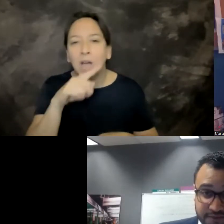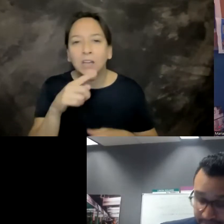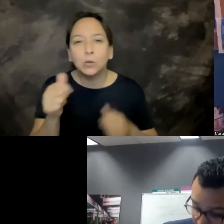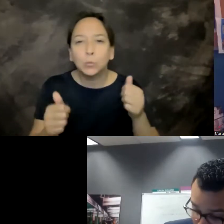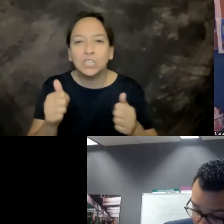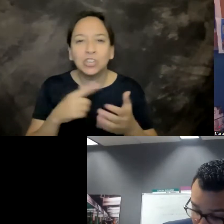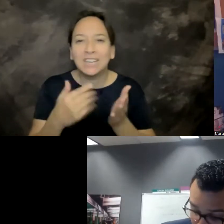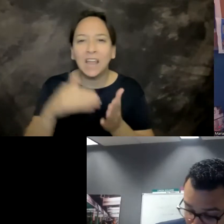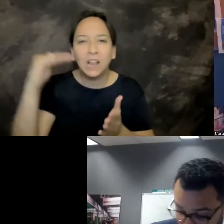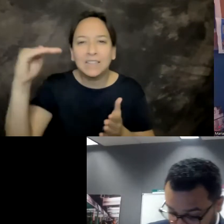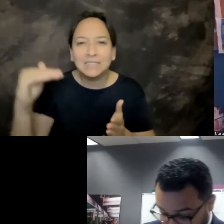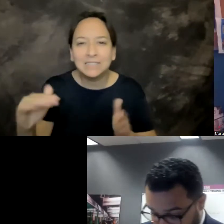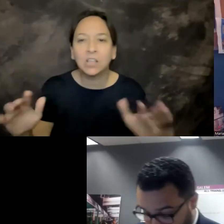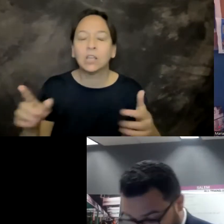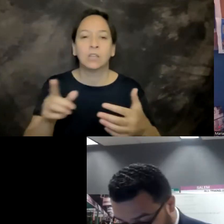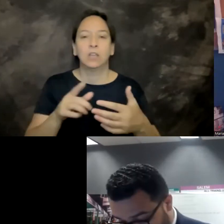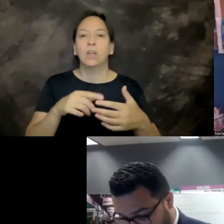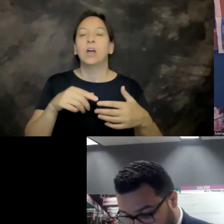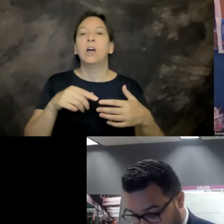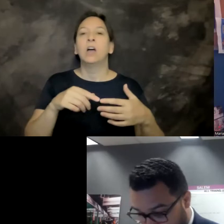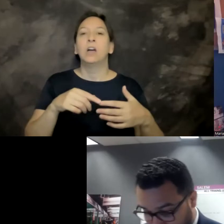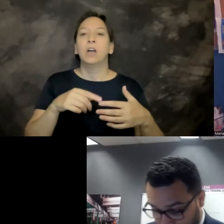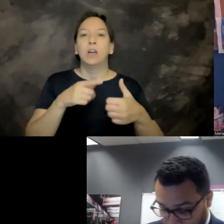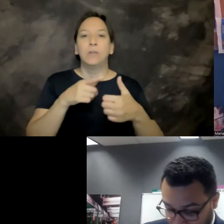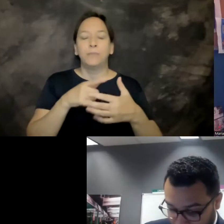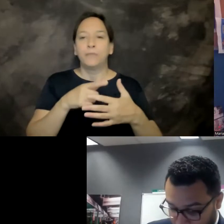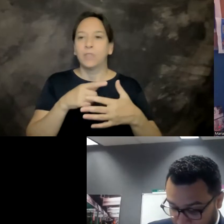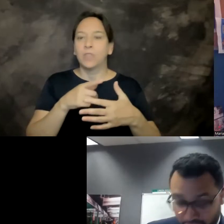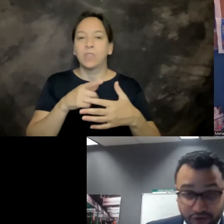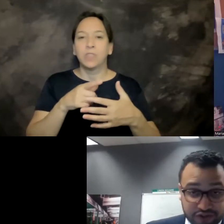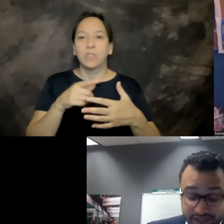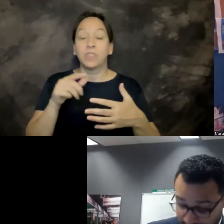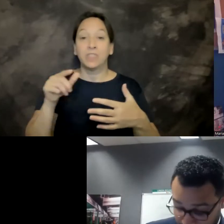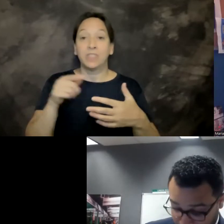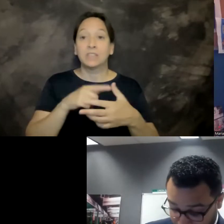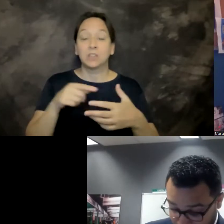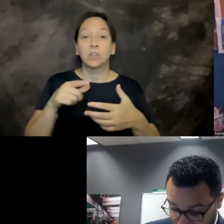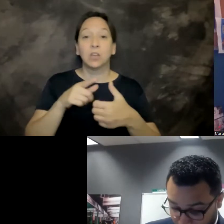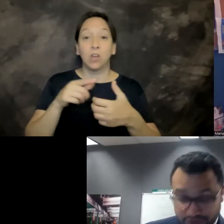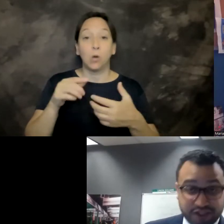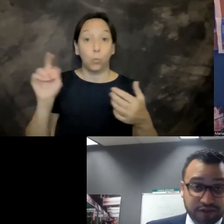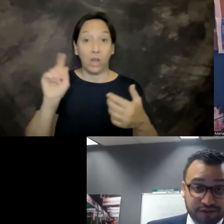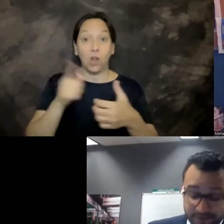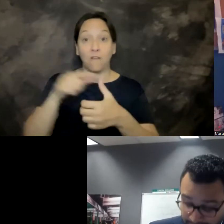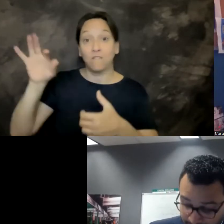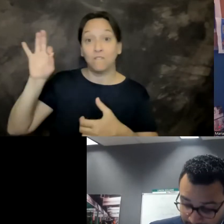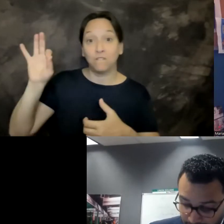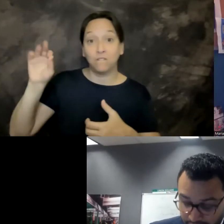whole list. So these are the following connector Orange Line stations: Forest